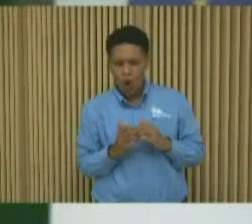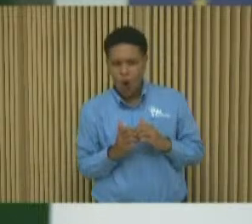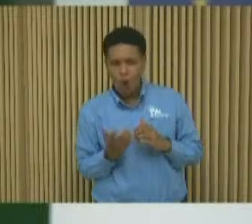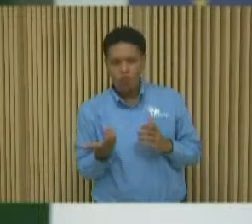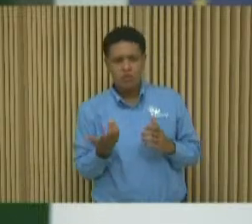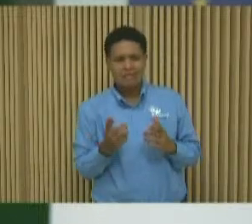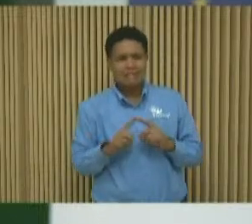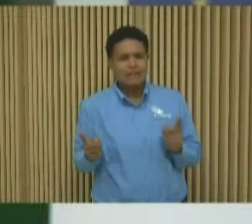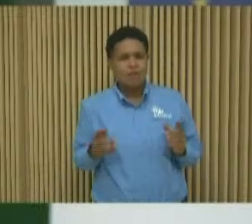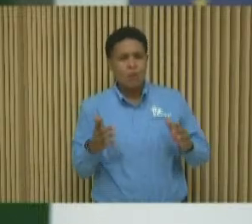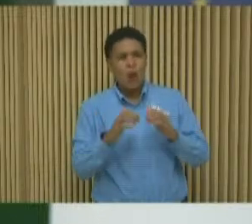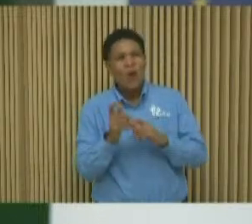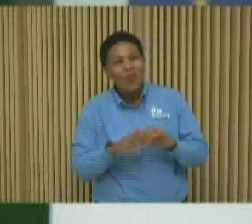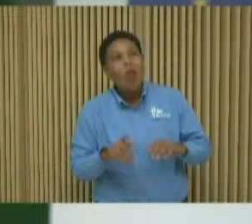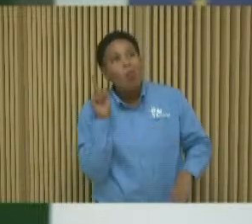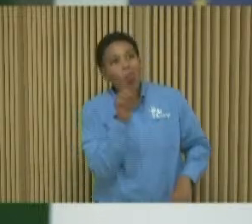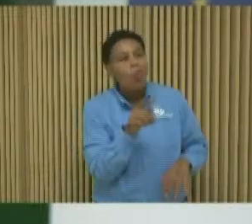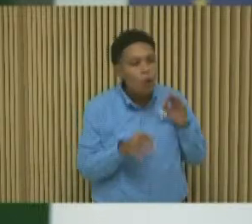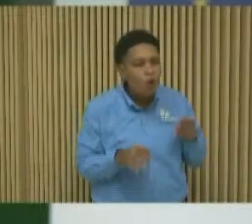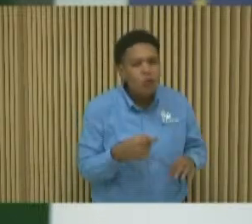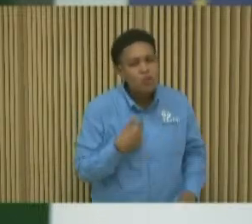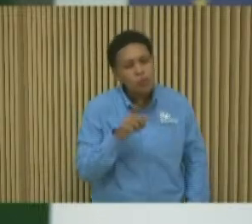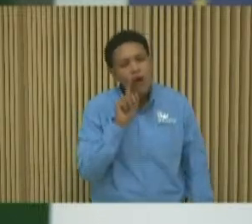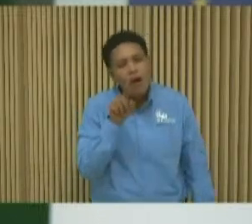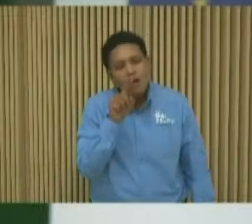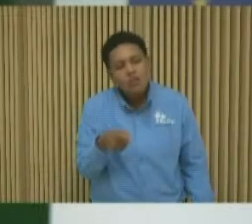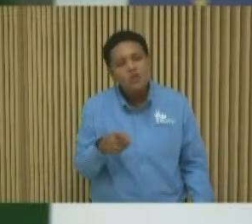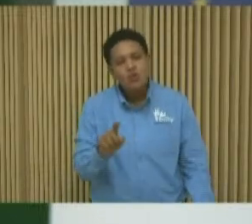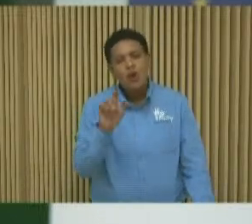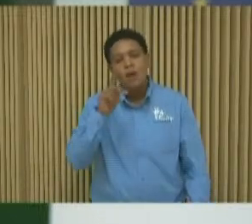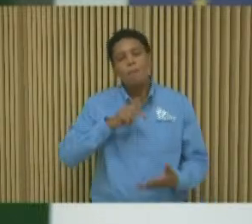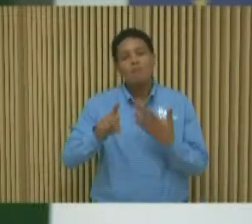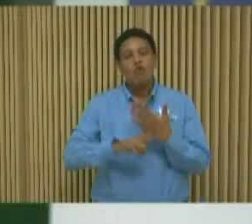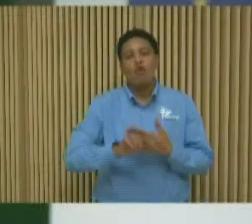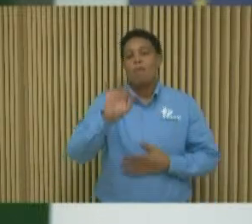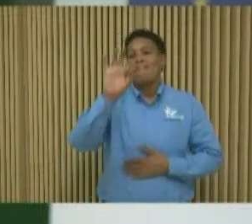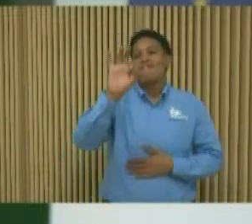pages. We will answer them during the program. On Facebook, it's